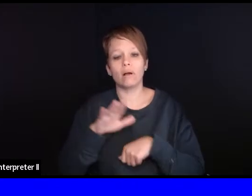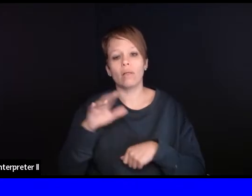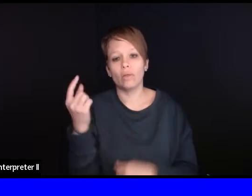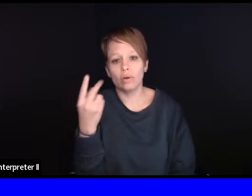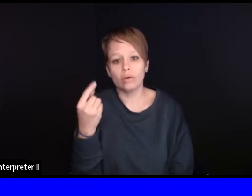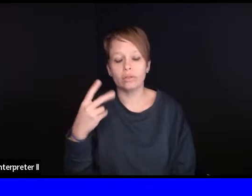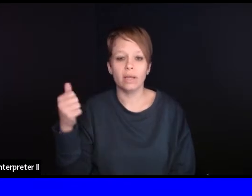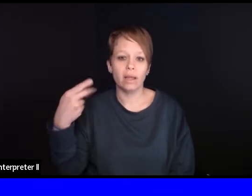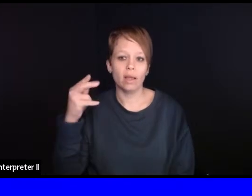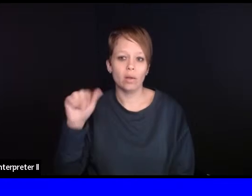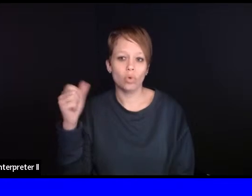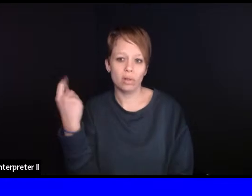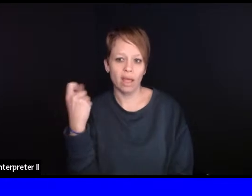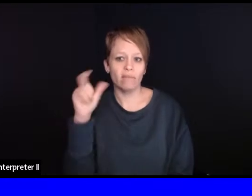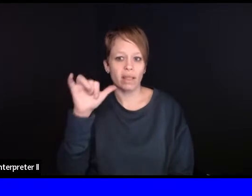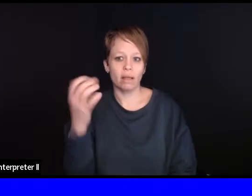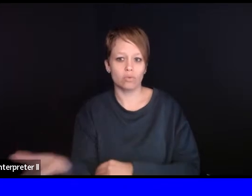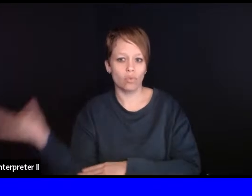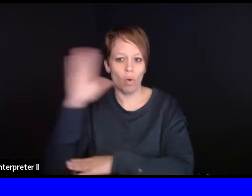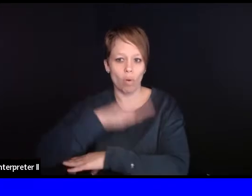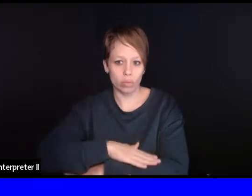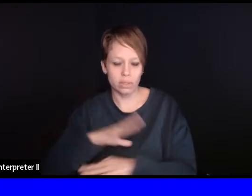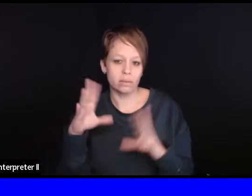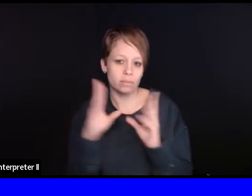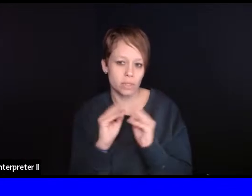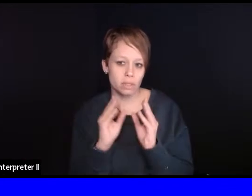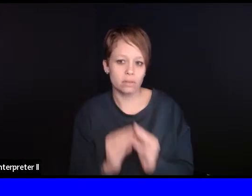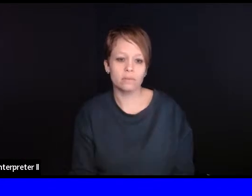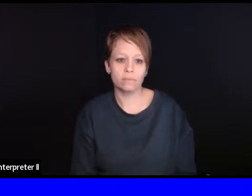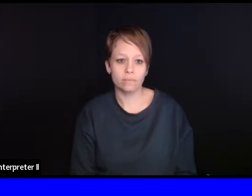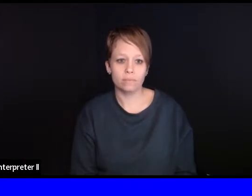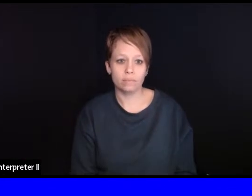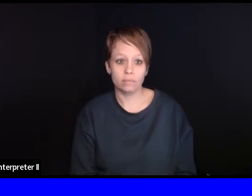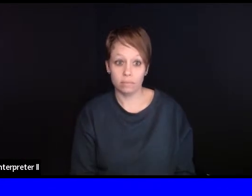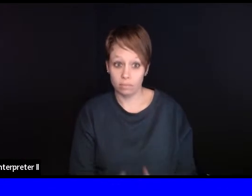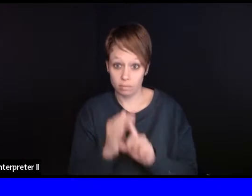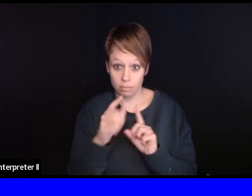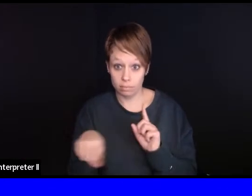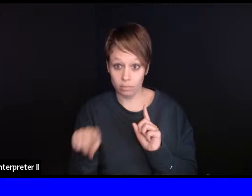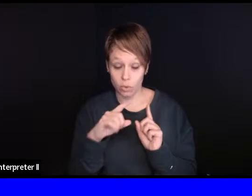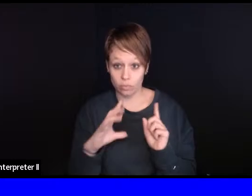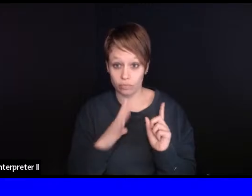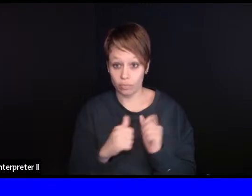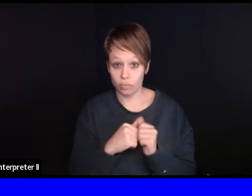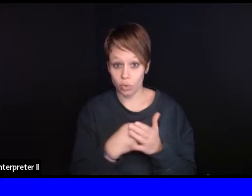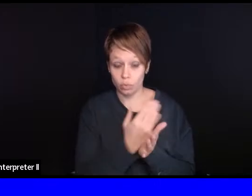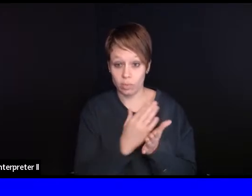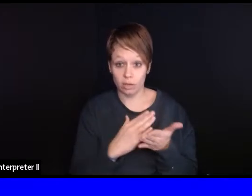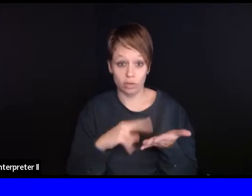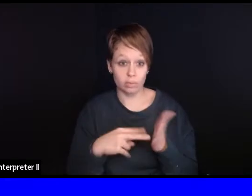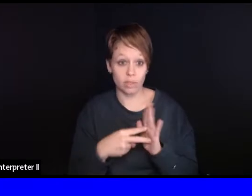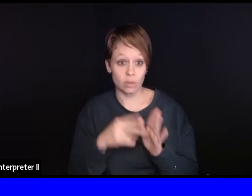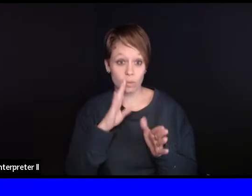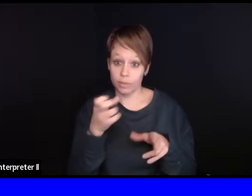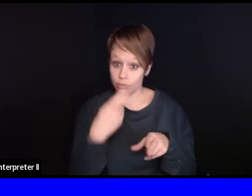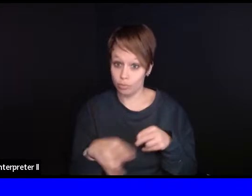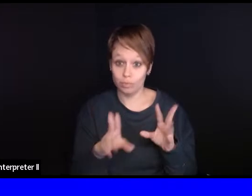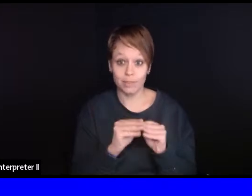11th. That will be an all-day hearing. Unless everybody's fine with the budget, in which case it'll be a short